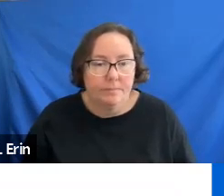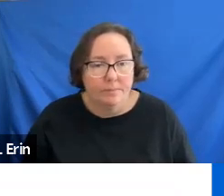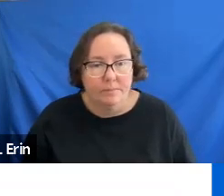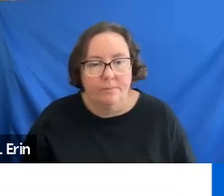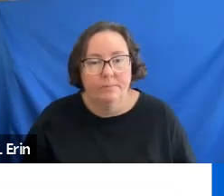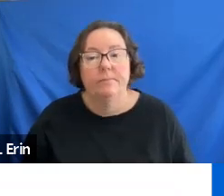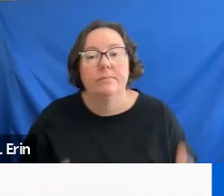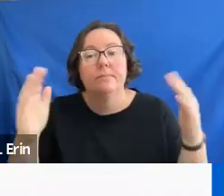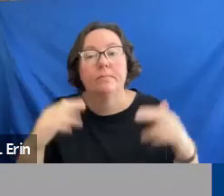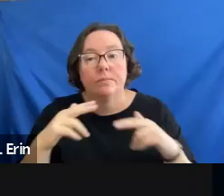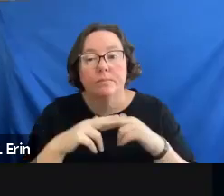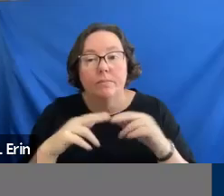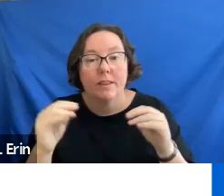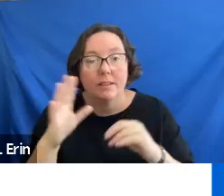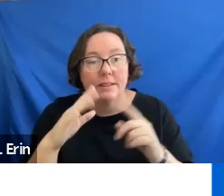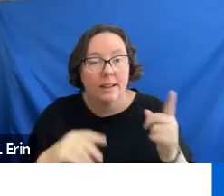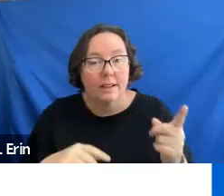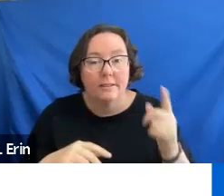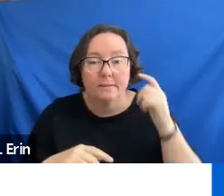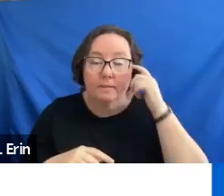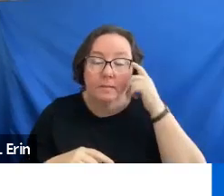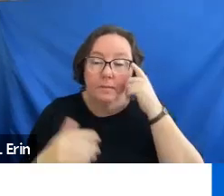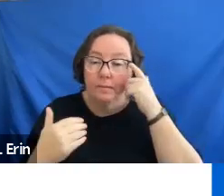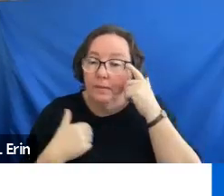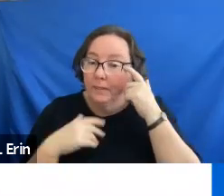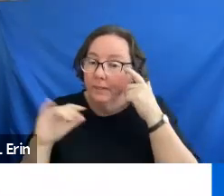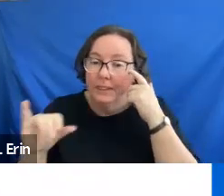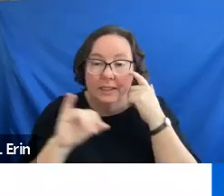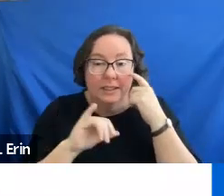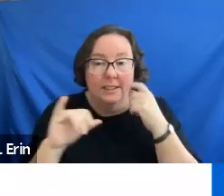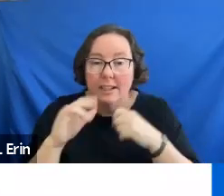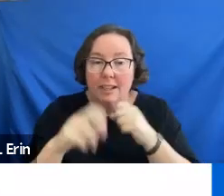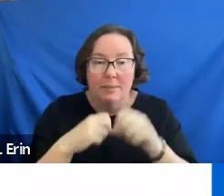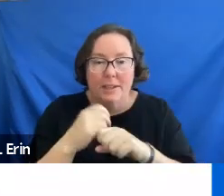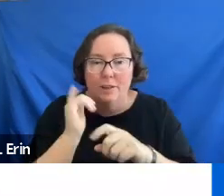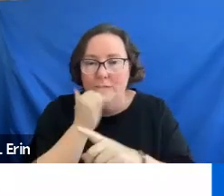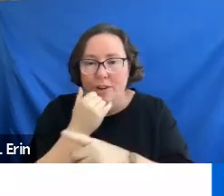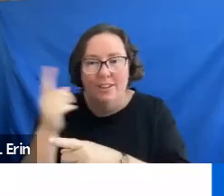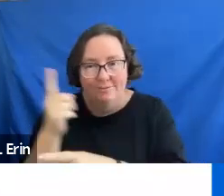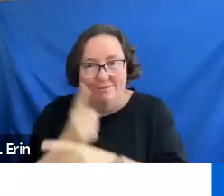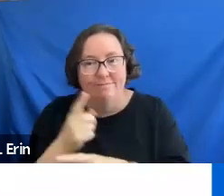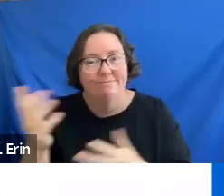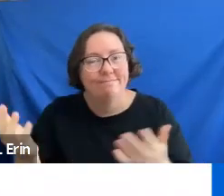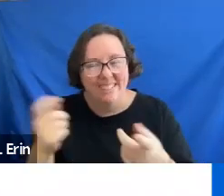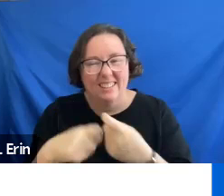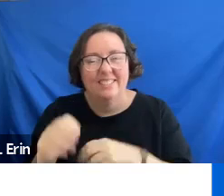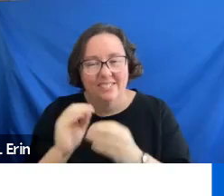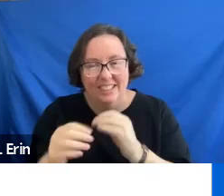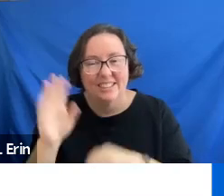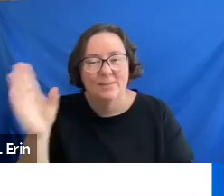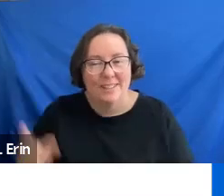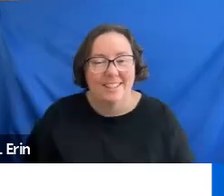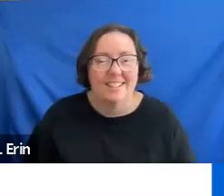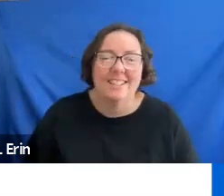The next slide has the same year typo that Dr. Tung pointed out, so we will fix